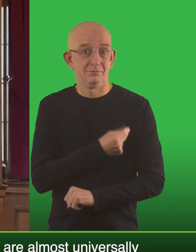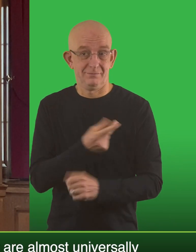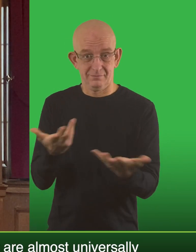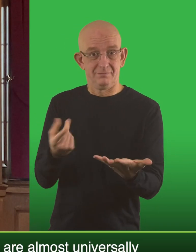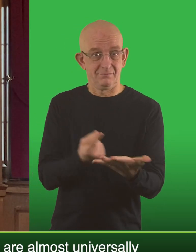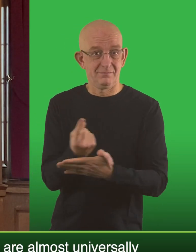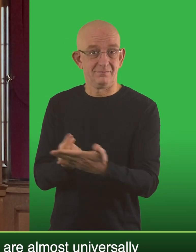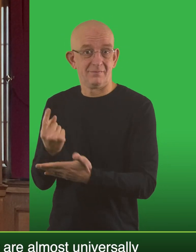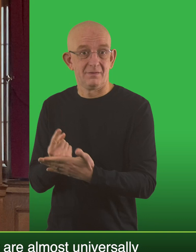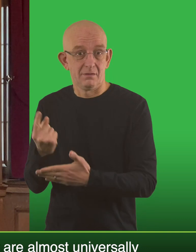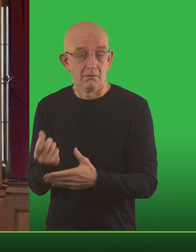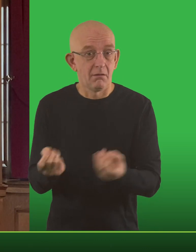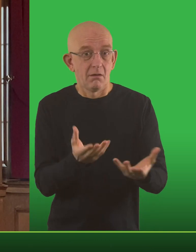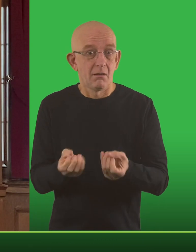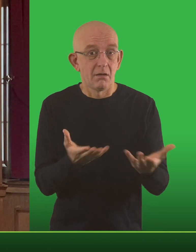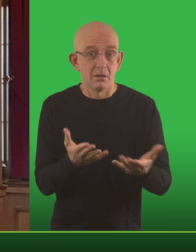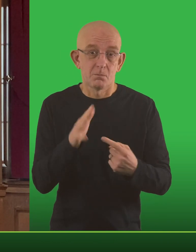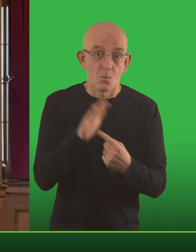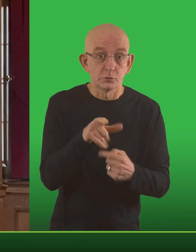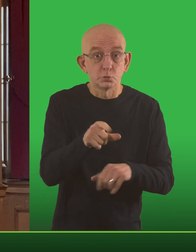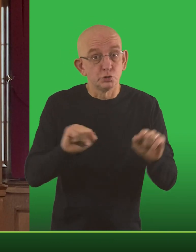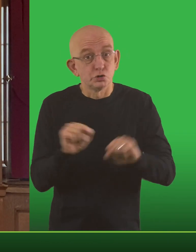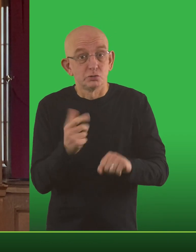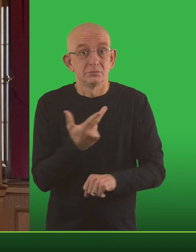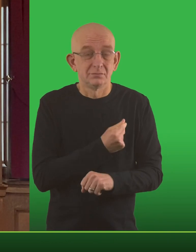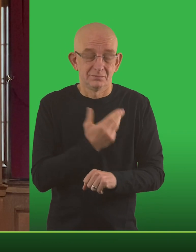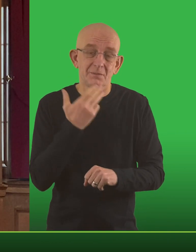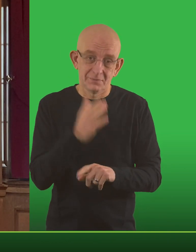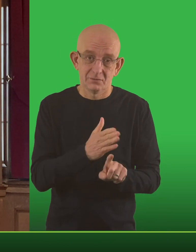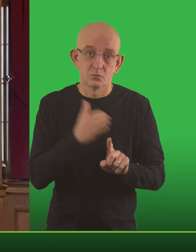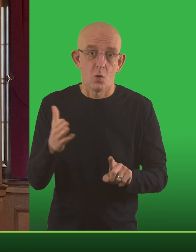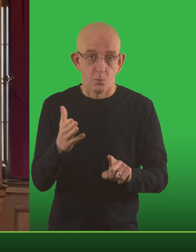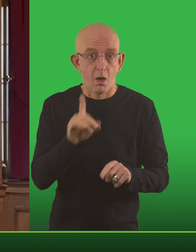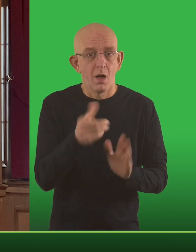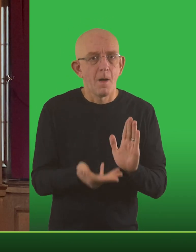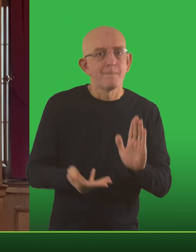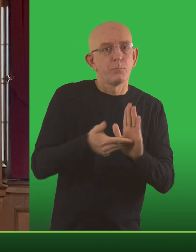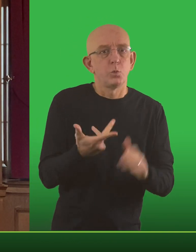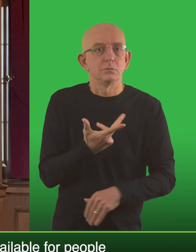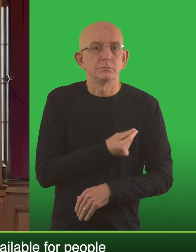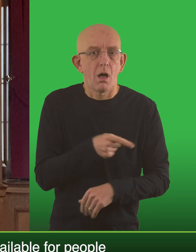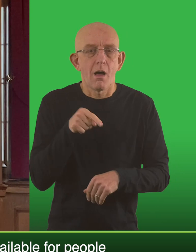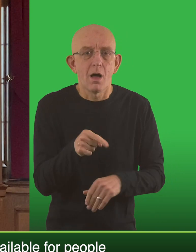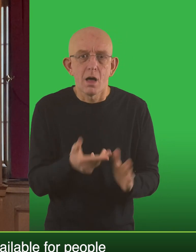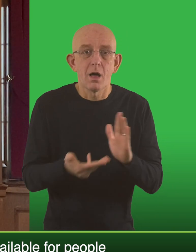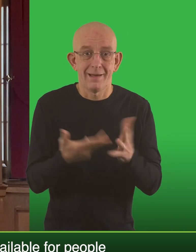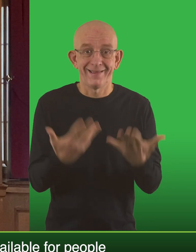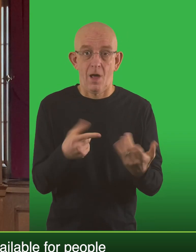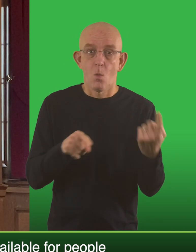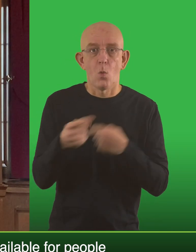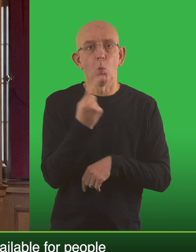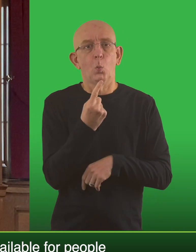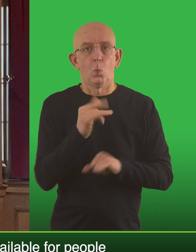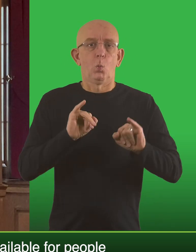the non-vaccinated group. So it's important that if you haven't yet had your vaccine, please do. Boosters. So booster vaccines are now